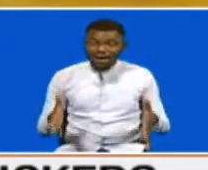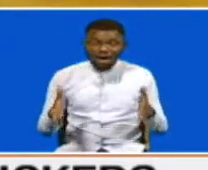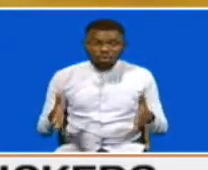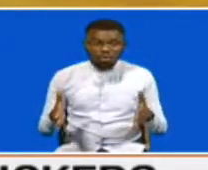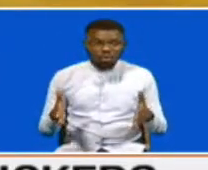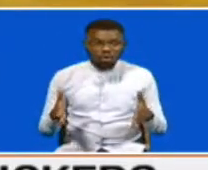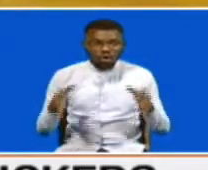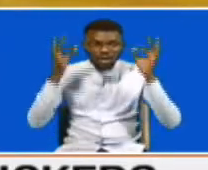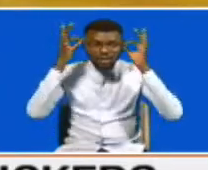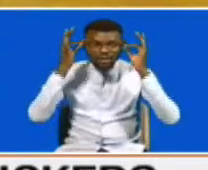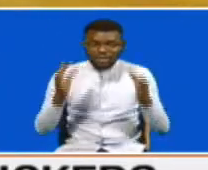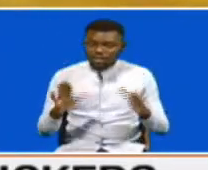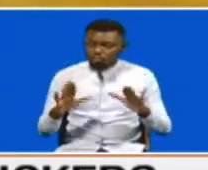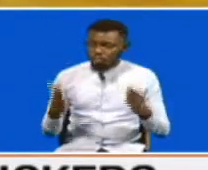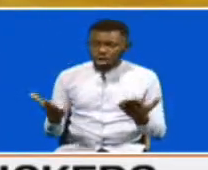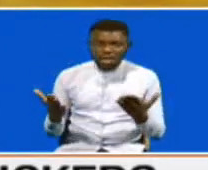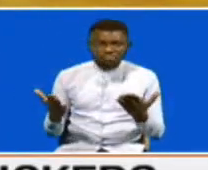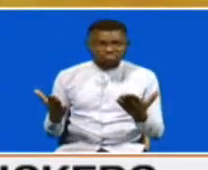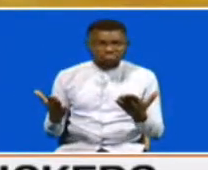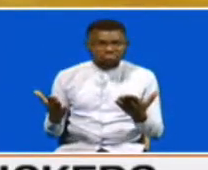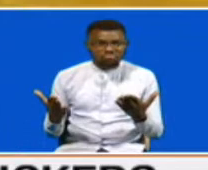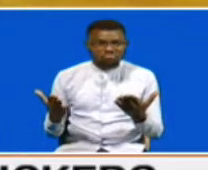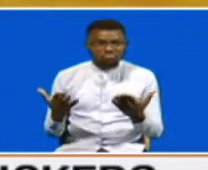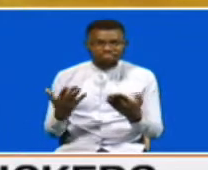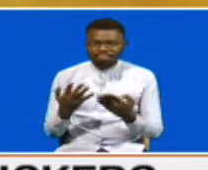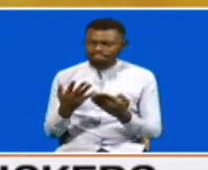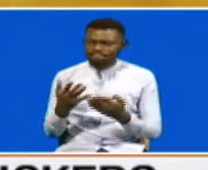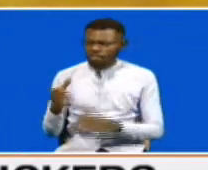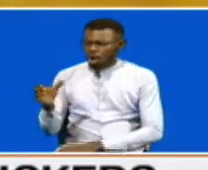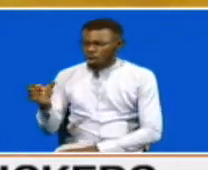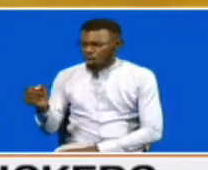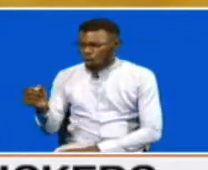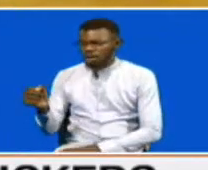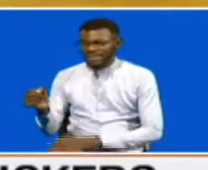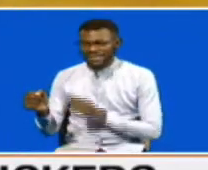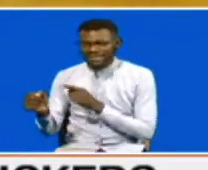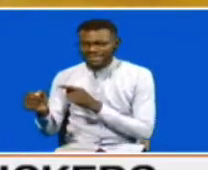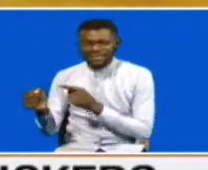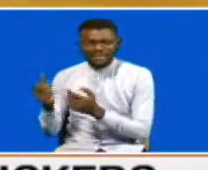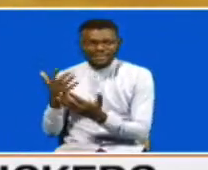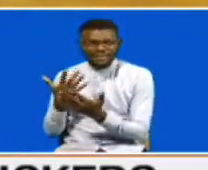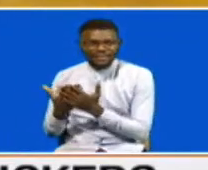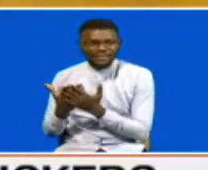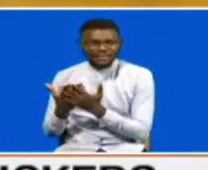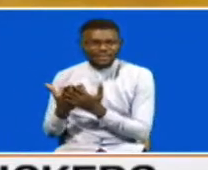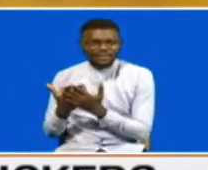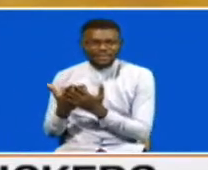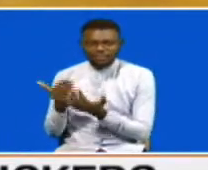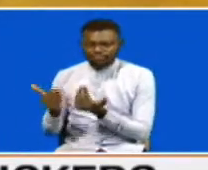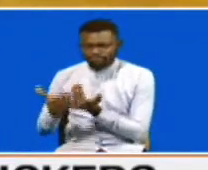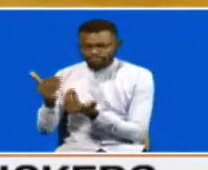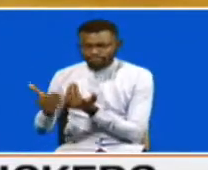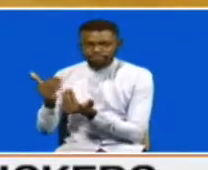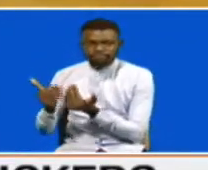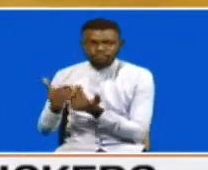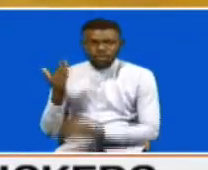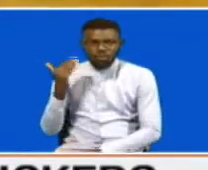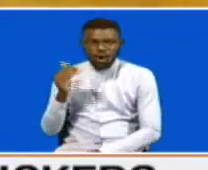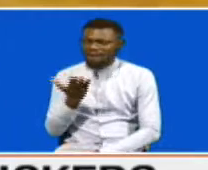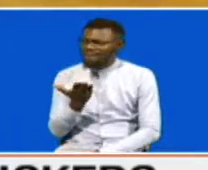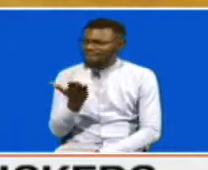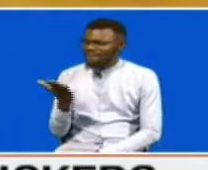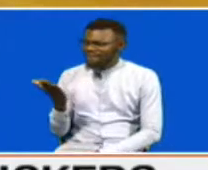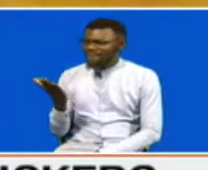logical conclusion that a custodial sentence is the most appropriate in these circumstances, considering